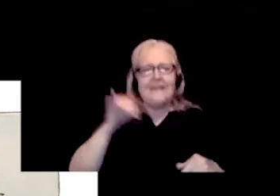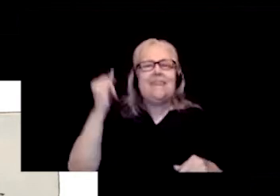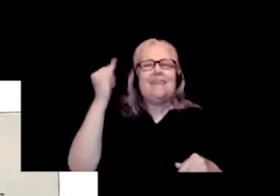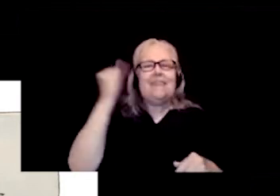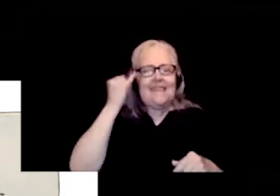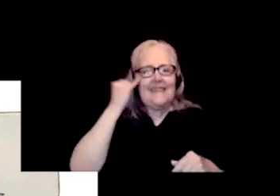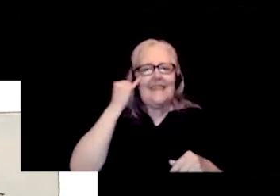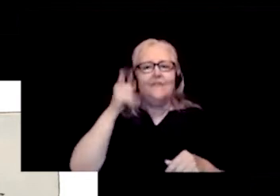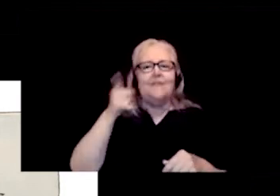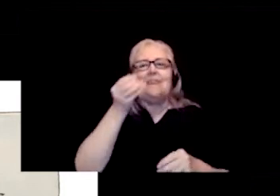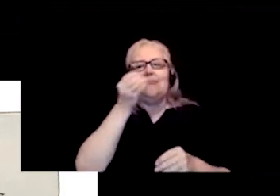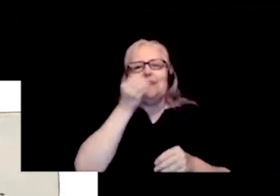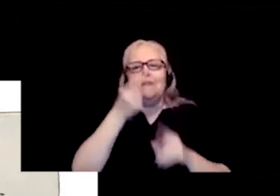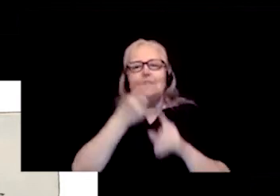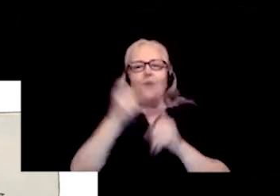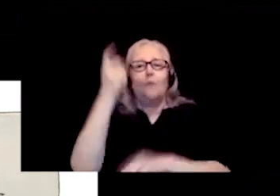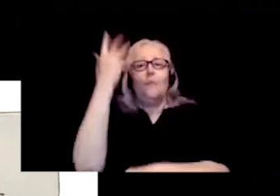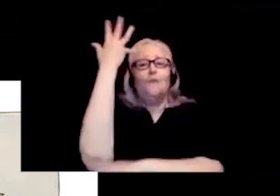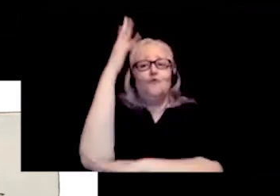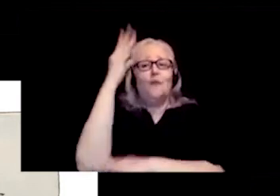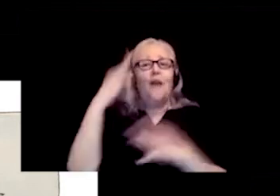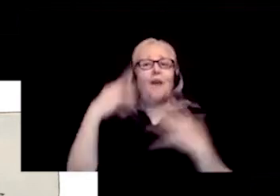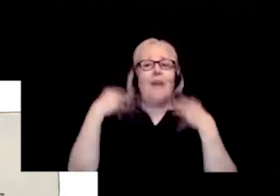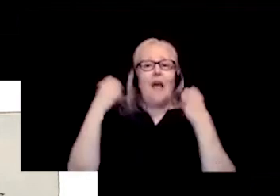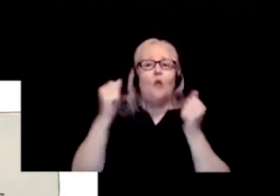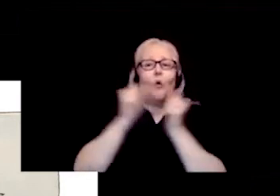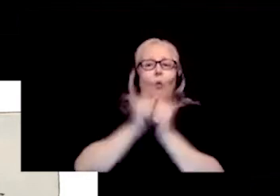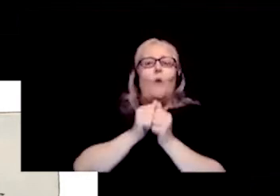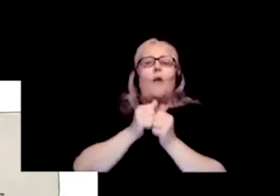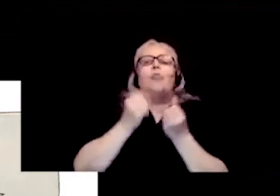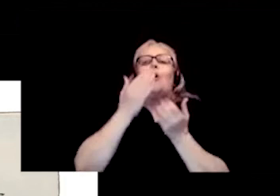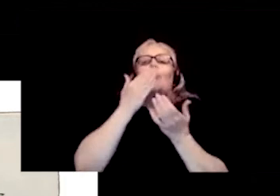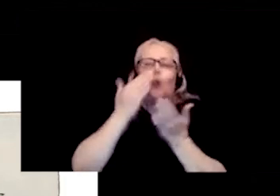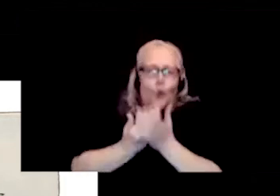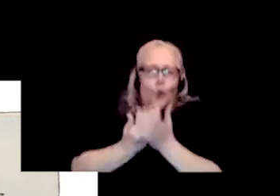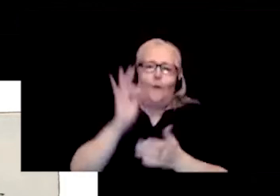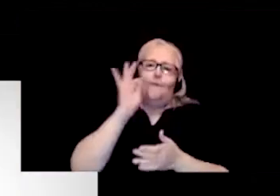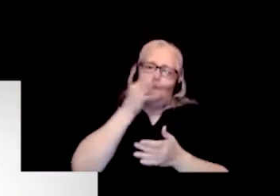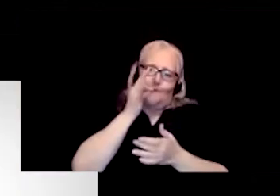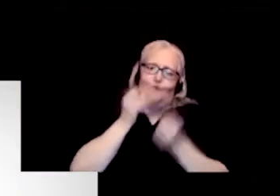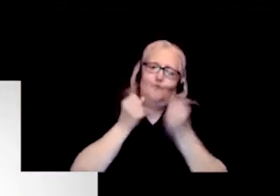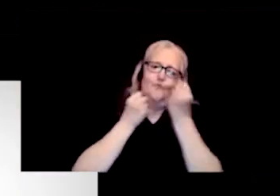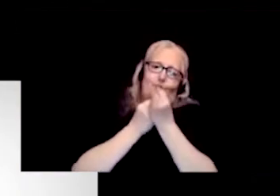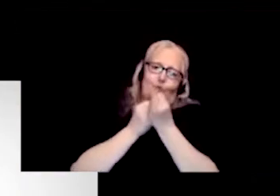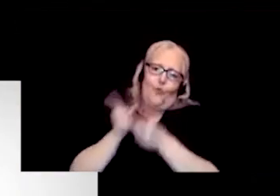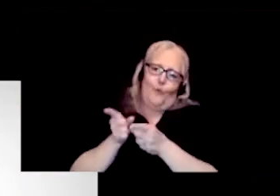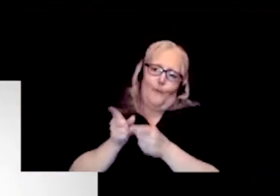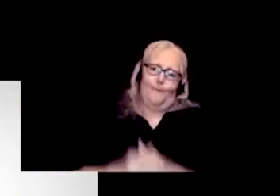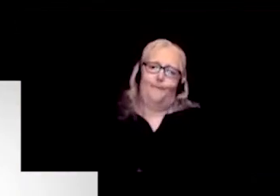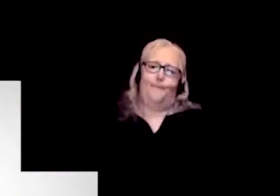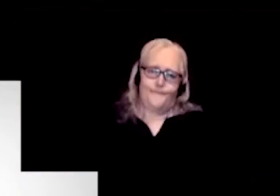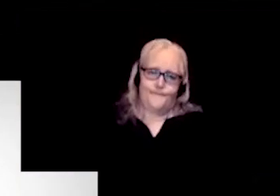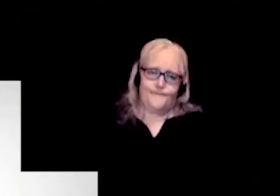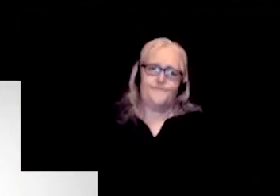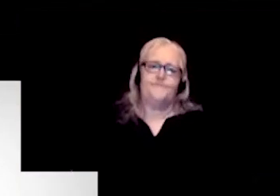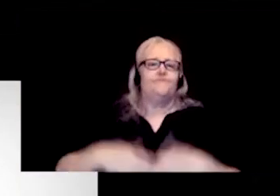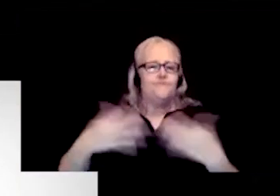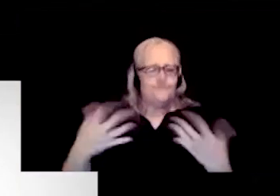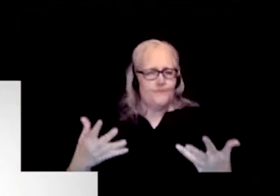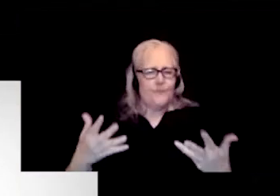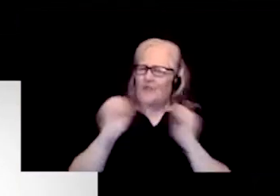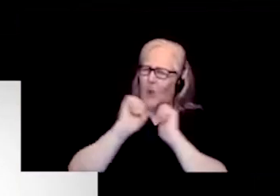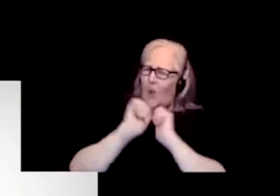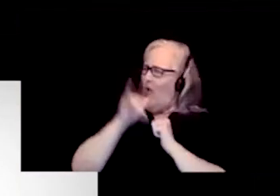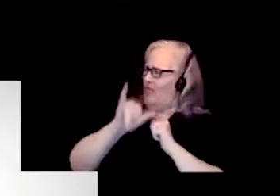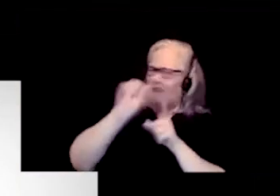tree of health that bore life-sustaining fruit. So how did we get here? How